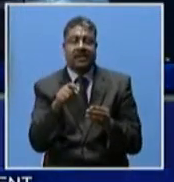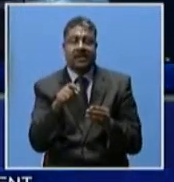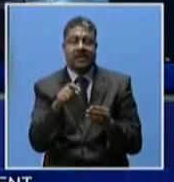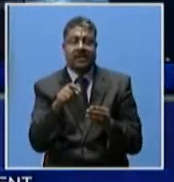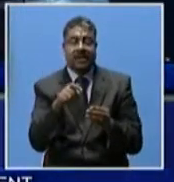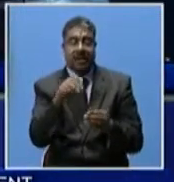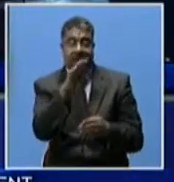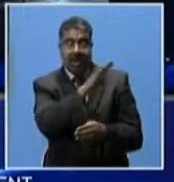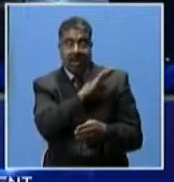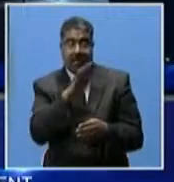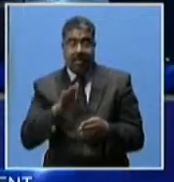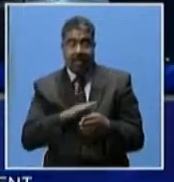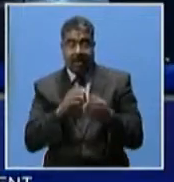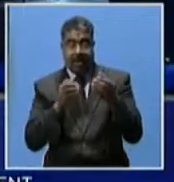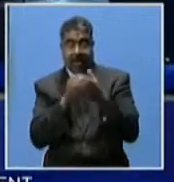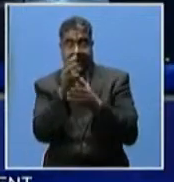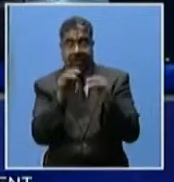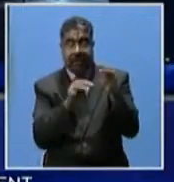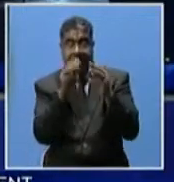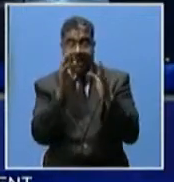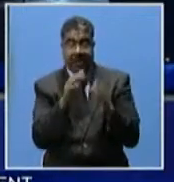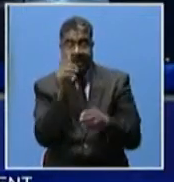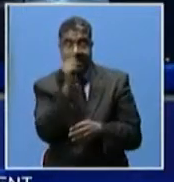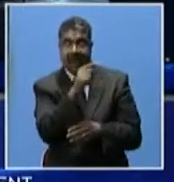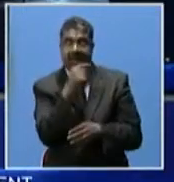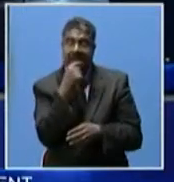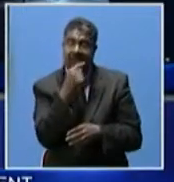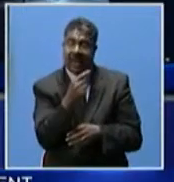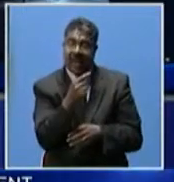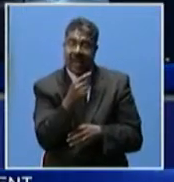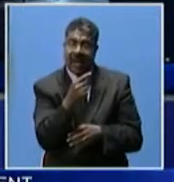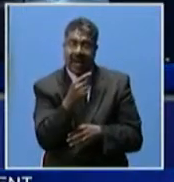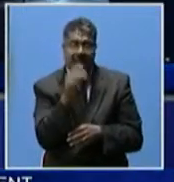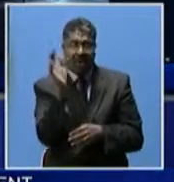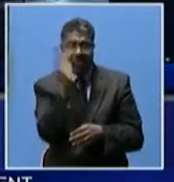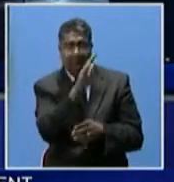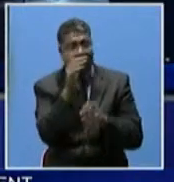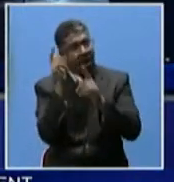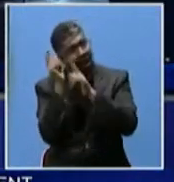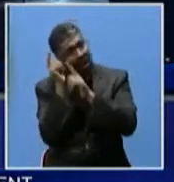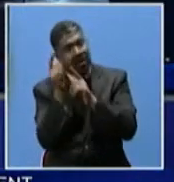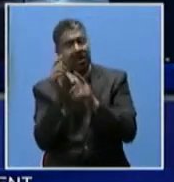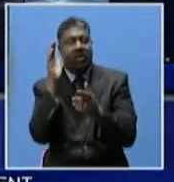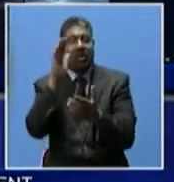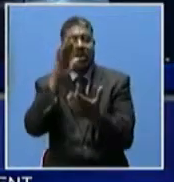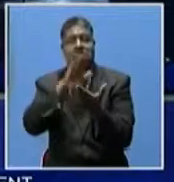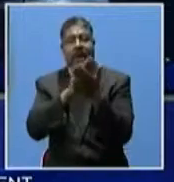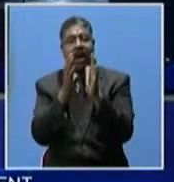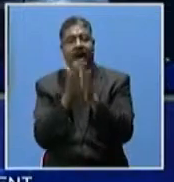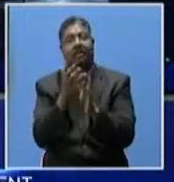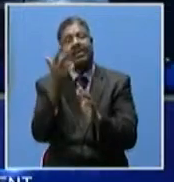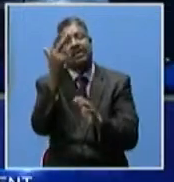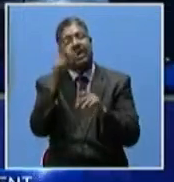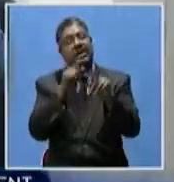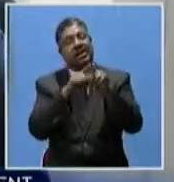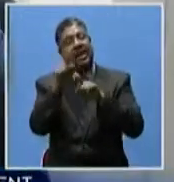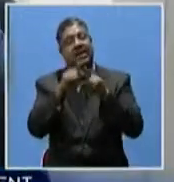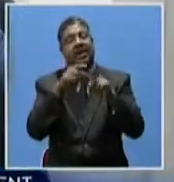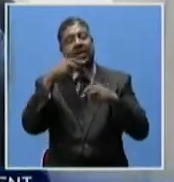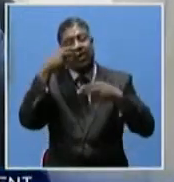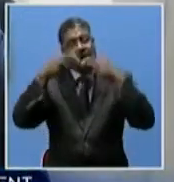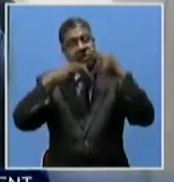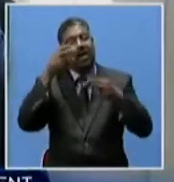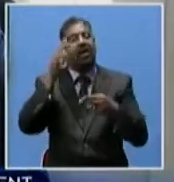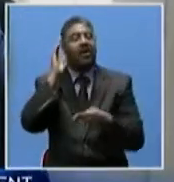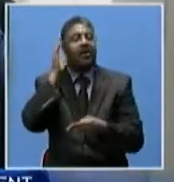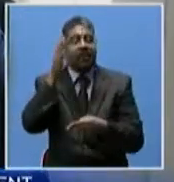director Geoffrey Chawinga said Belvedere Lodge is poised to be turned into a three-star hotel.